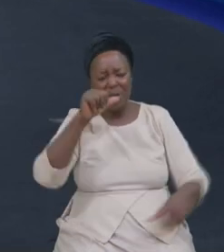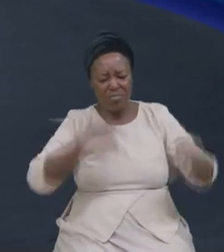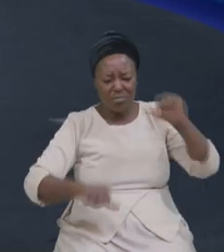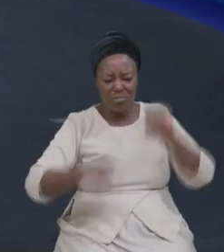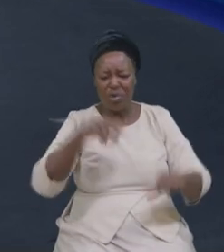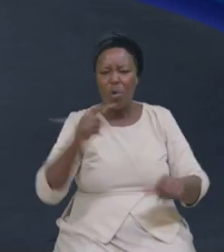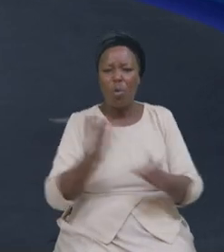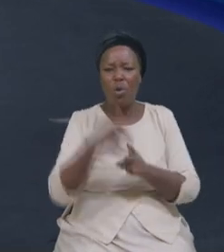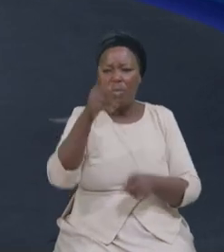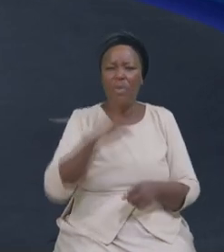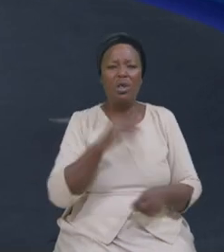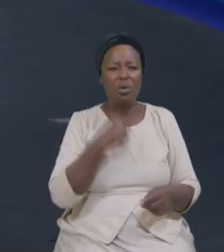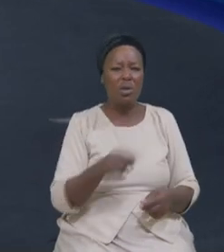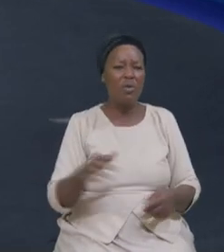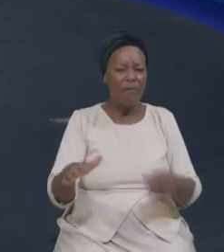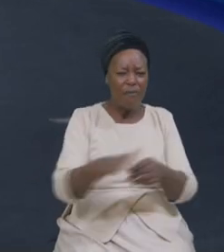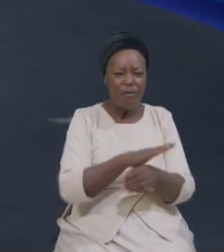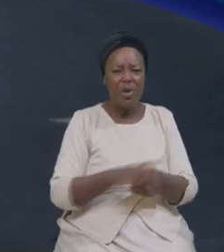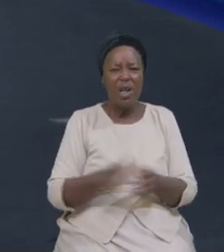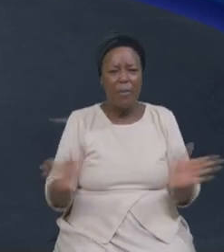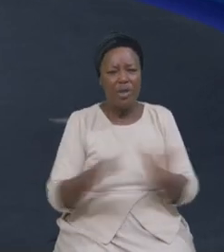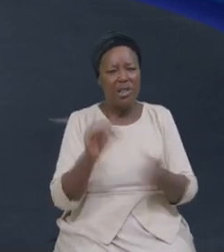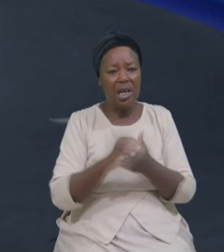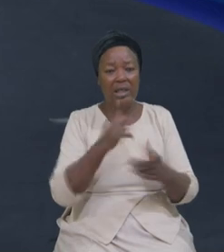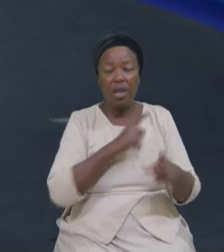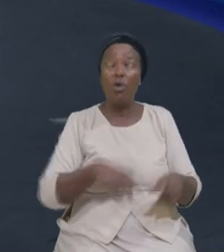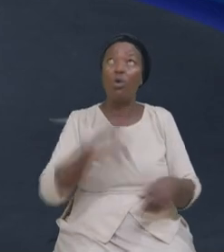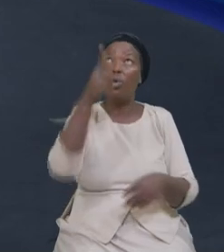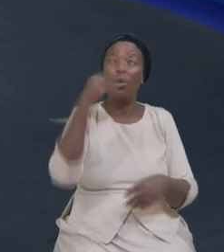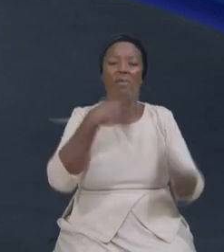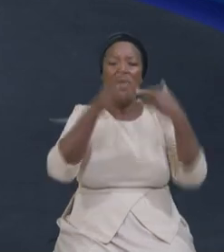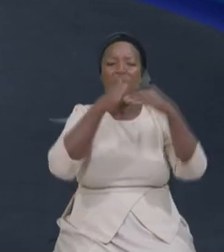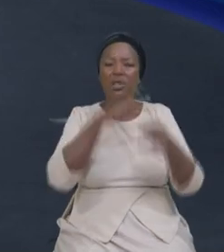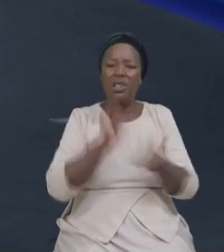persuaded that the Lord God of heaven that brought Jesus